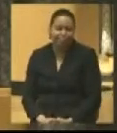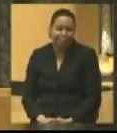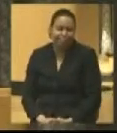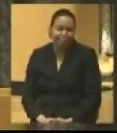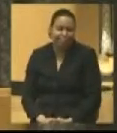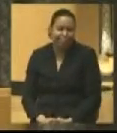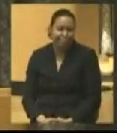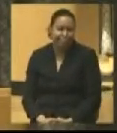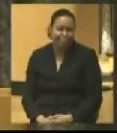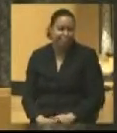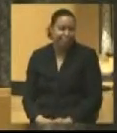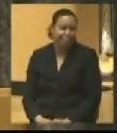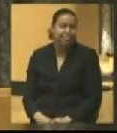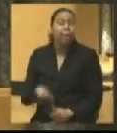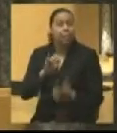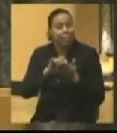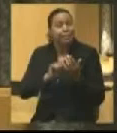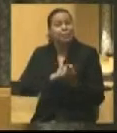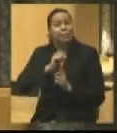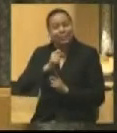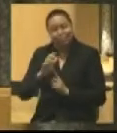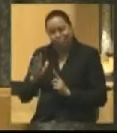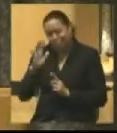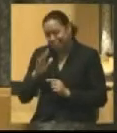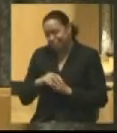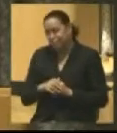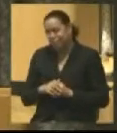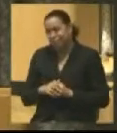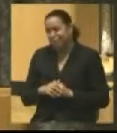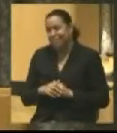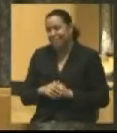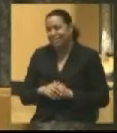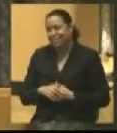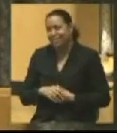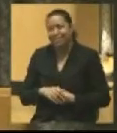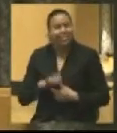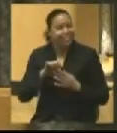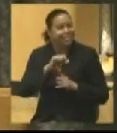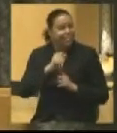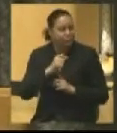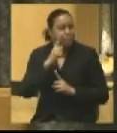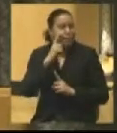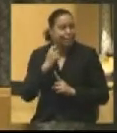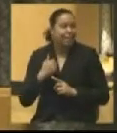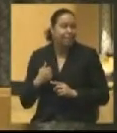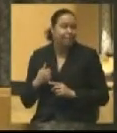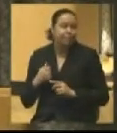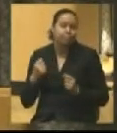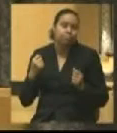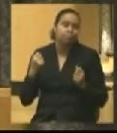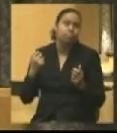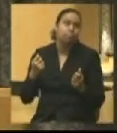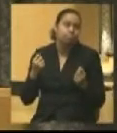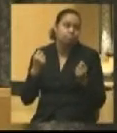in. But in that particular case, a particularly dangerous situation because there are tens of thousands